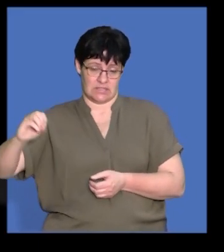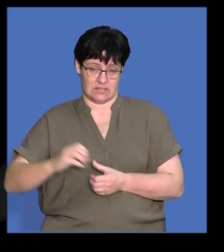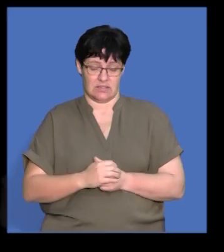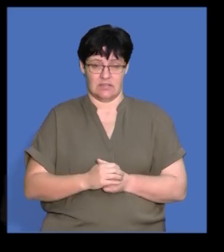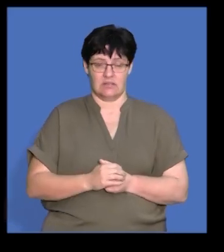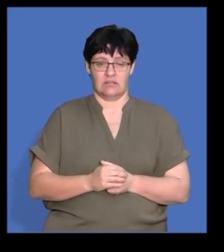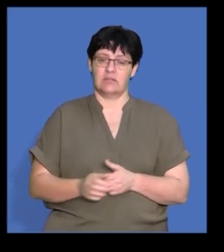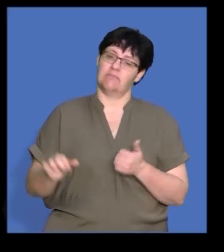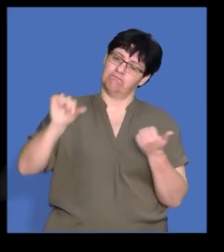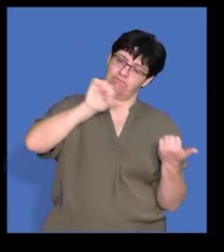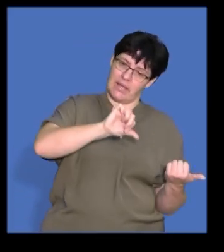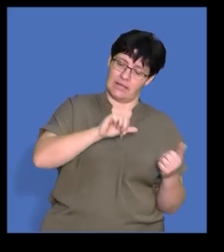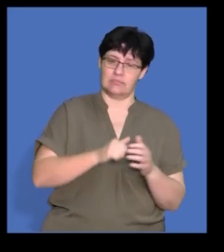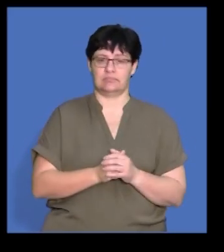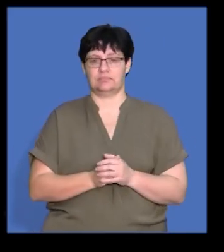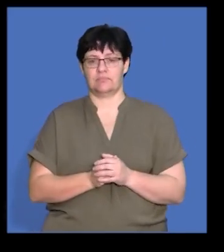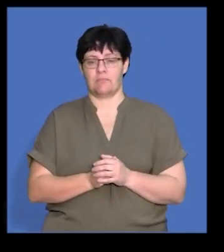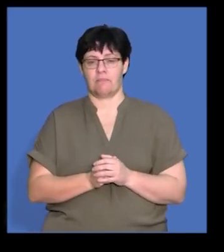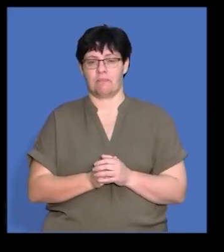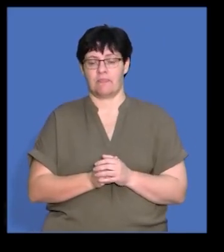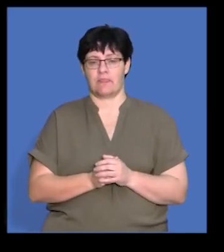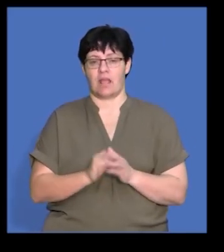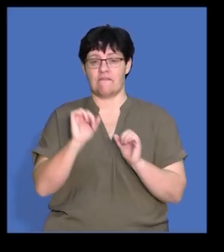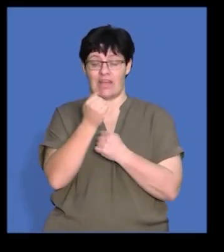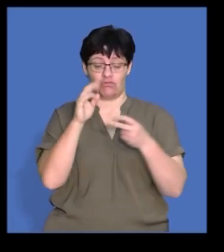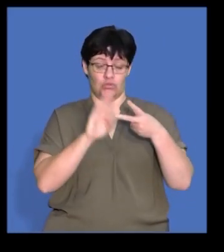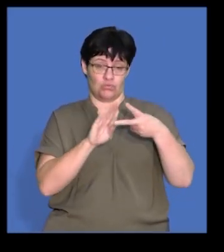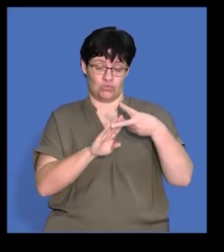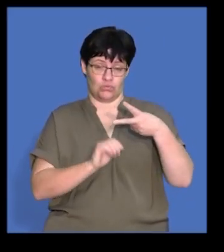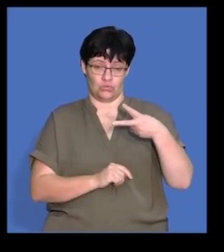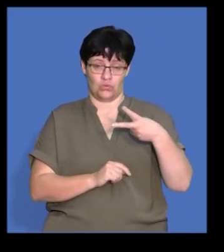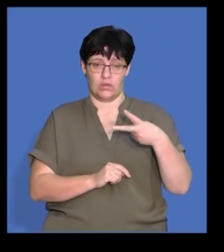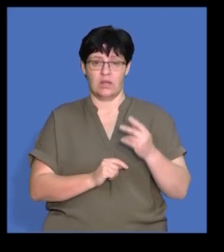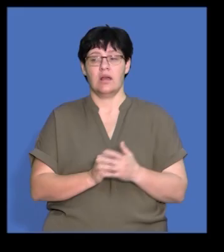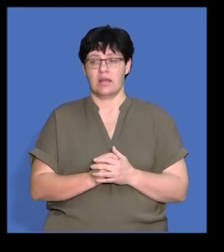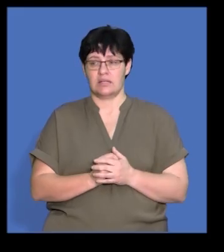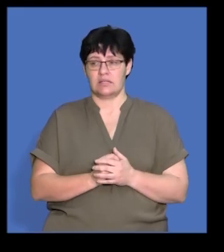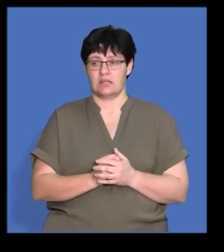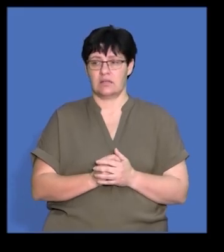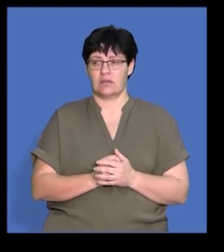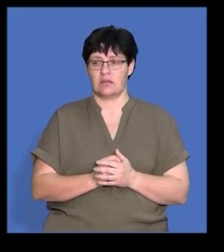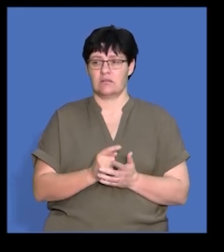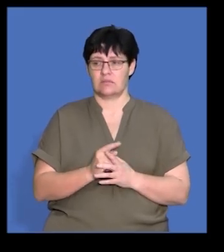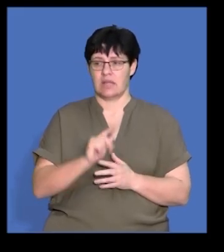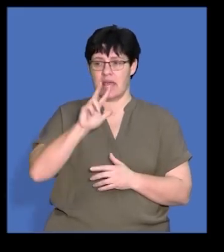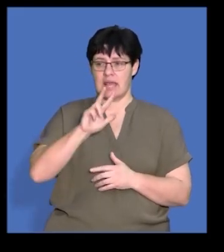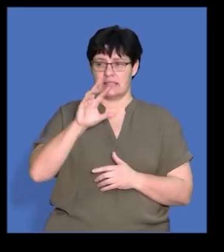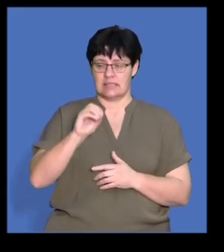then I go back to that. My factory 2, my interquartile range was 80